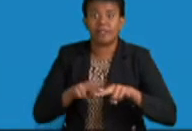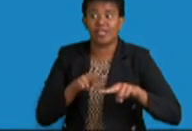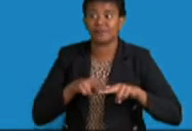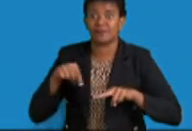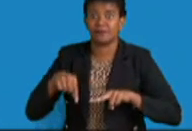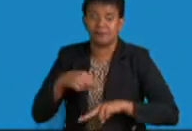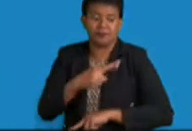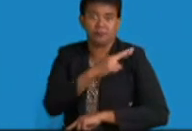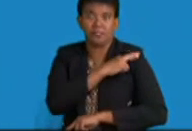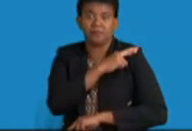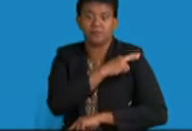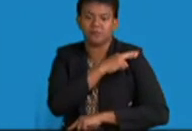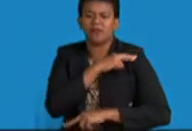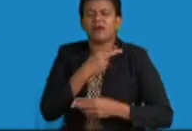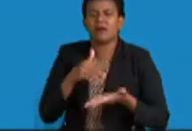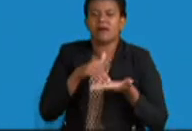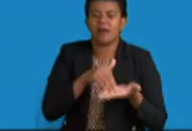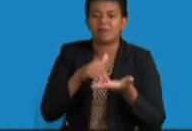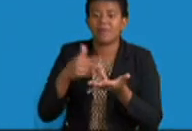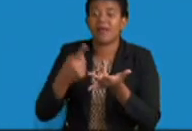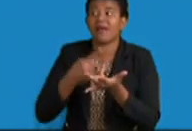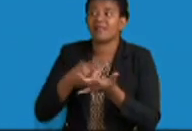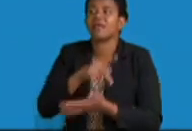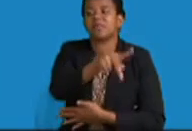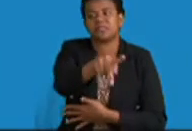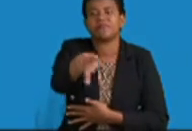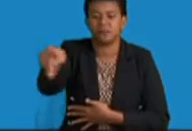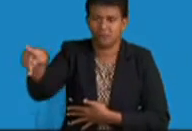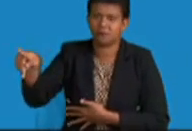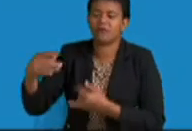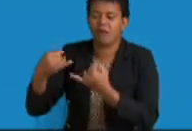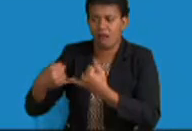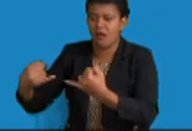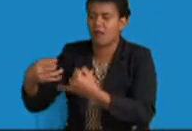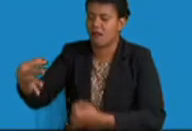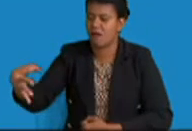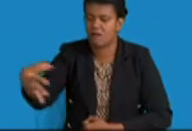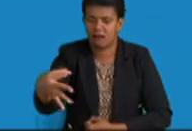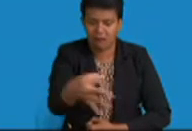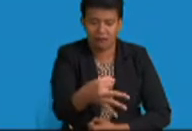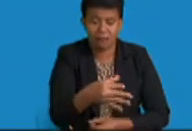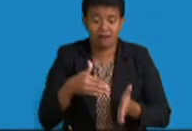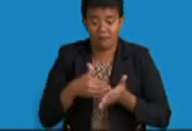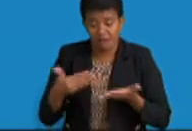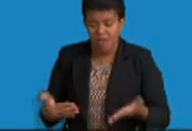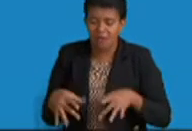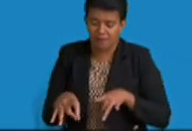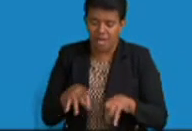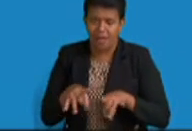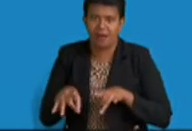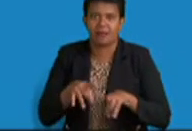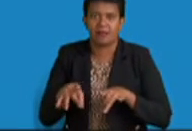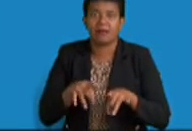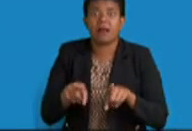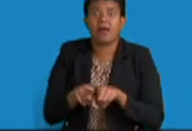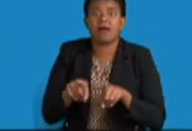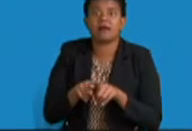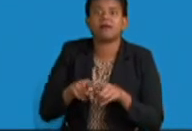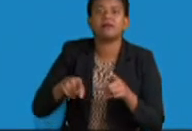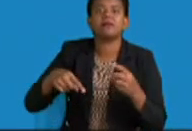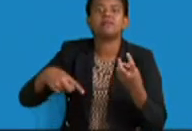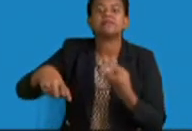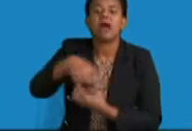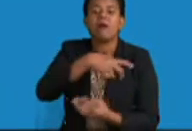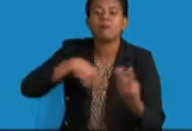relief to the other Pacific Island countries is being carried out, like the cyclone Pam in